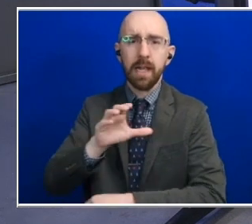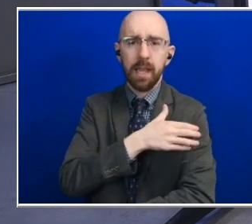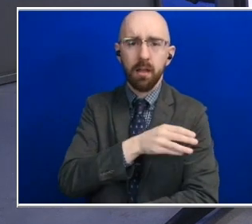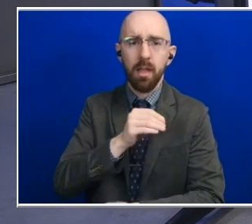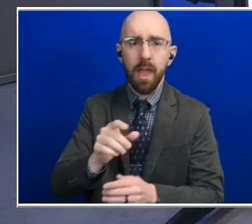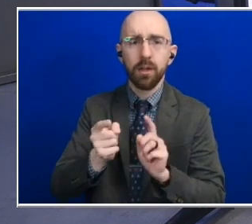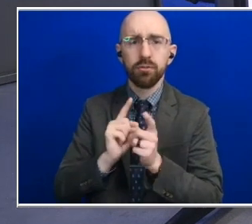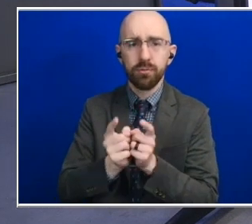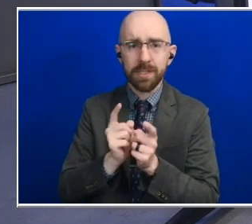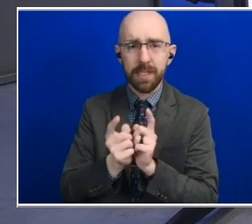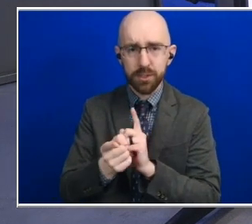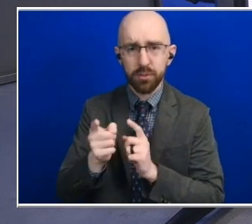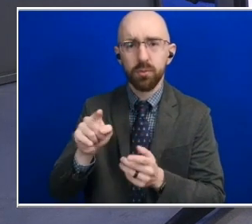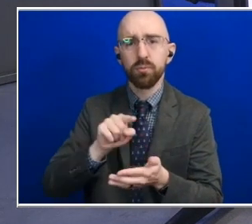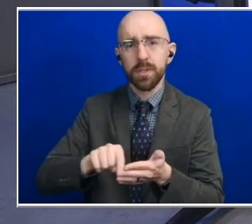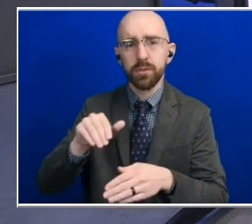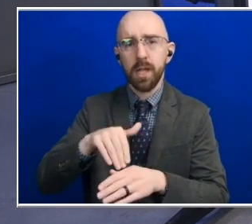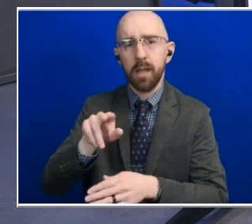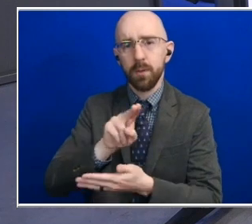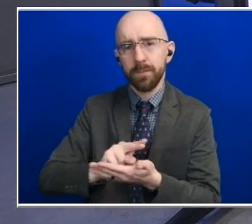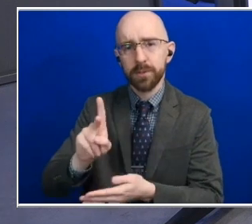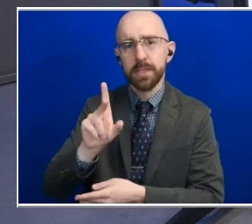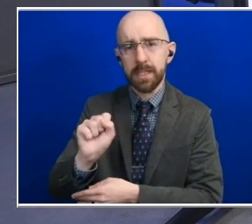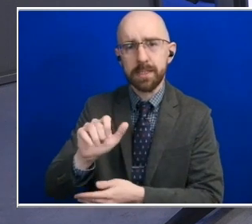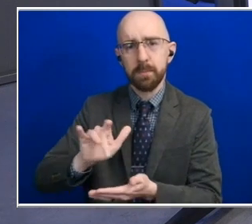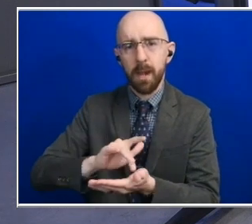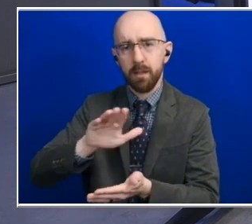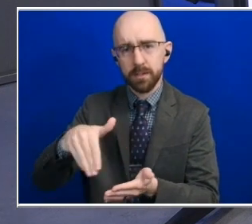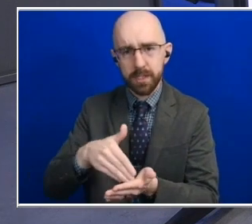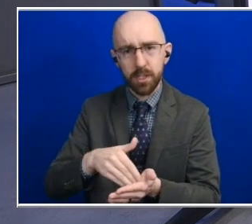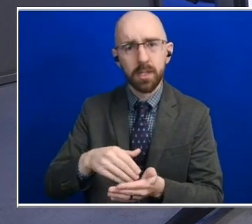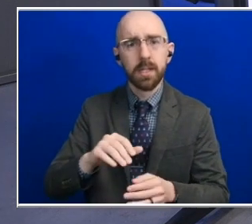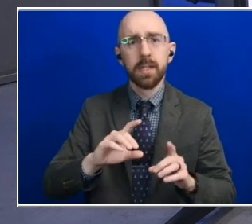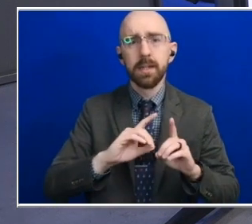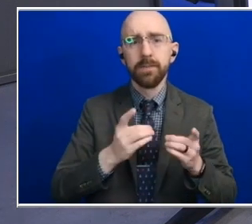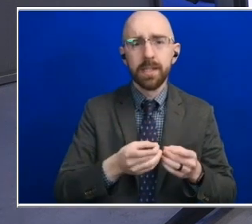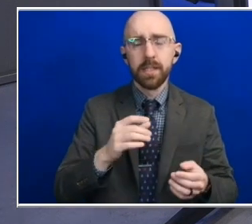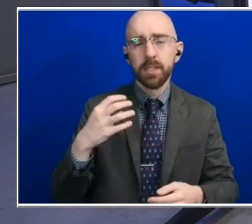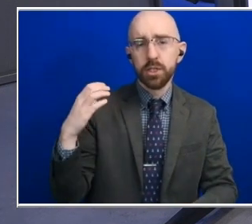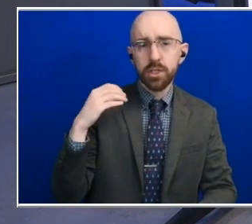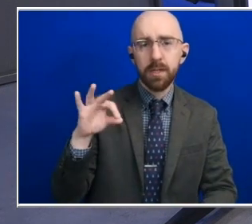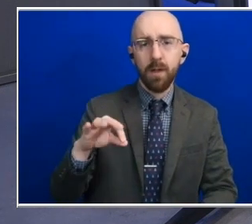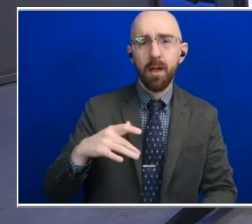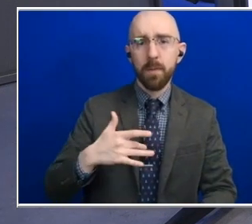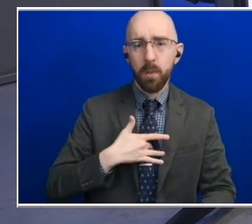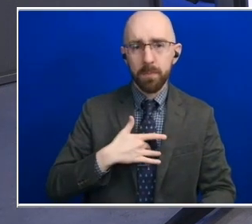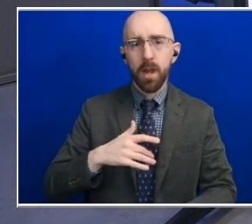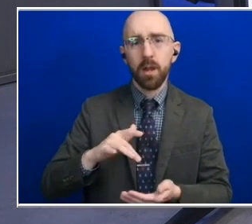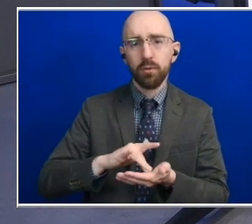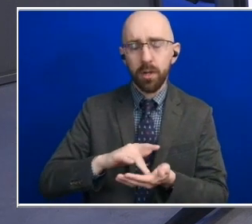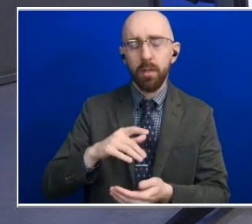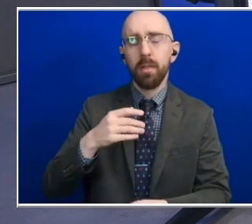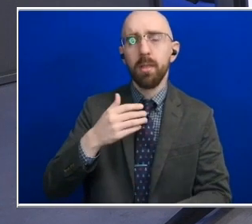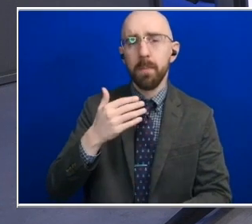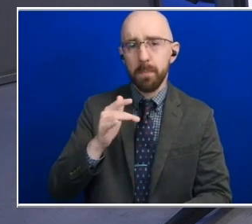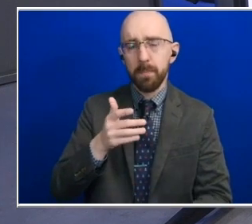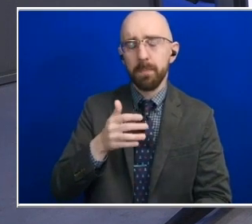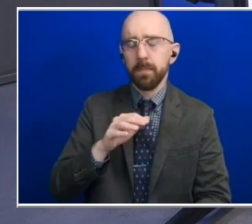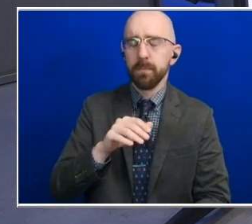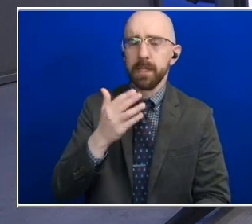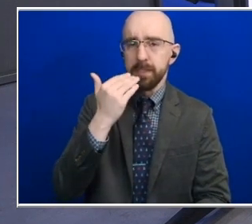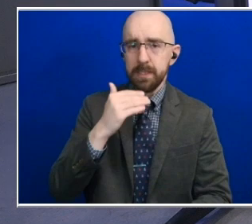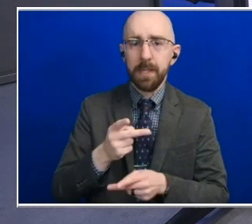at the University of Kansas Medical Center, the Division Chief of Pulmonary Critical Care Medicine, Sleep Medicine here at the Health System, one of my many bosses, a good